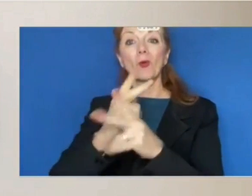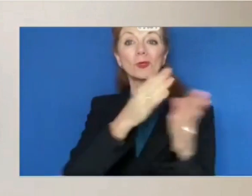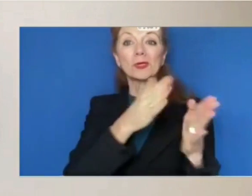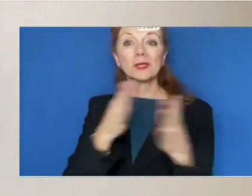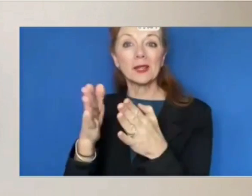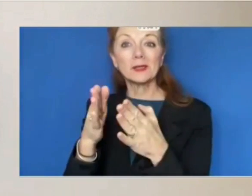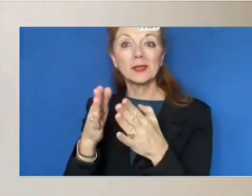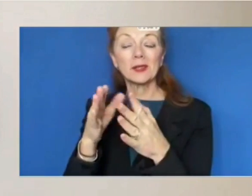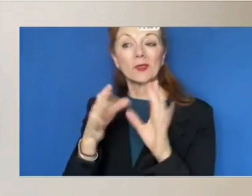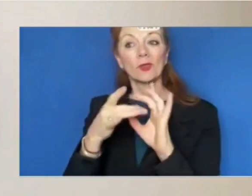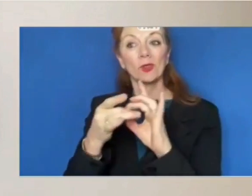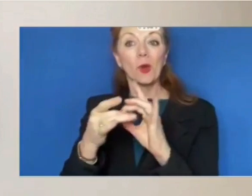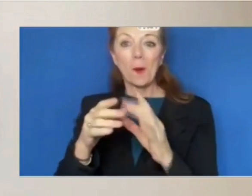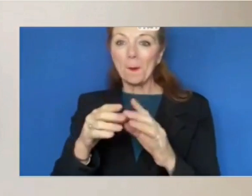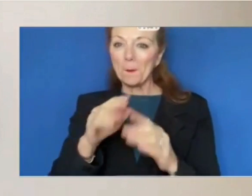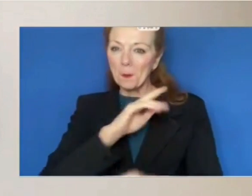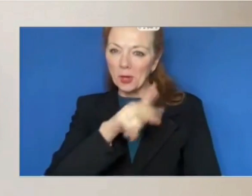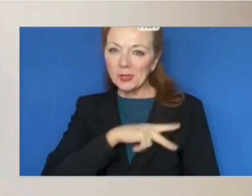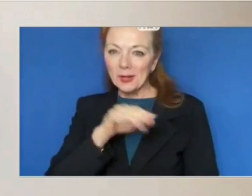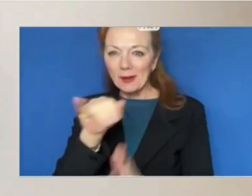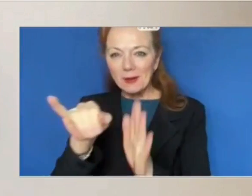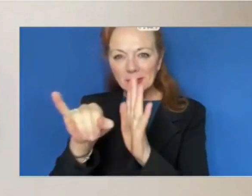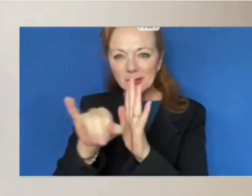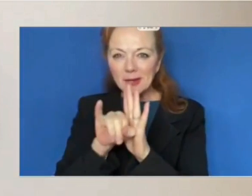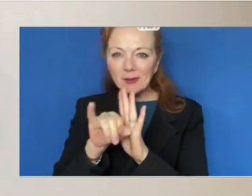identifying information of identity theft